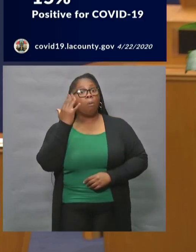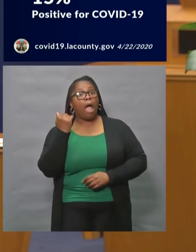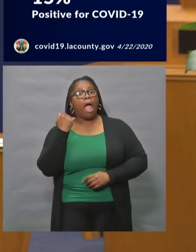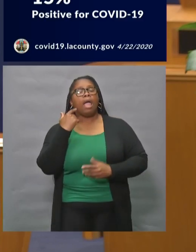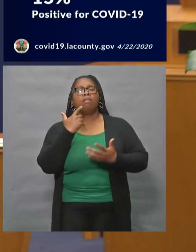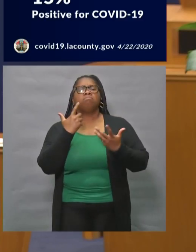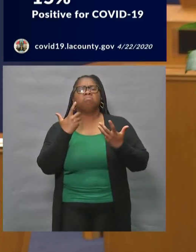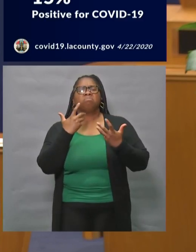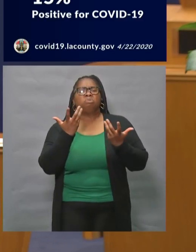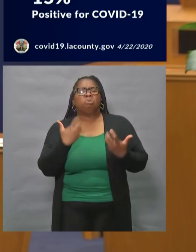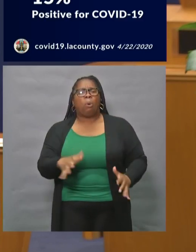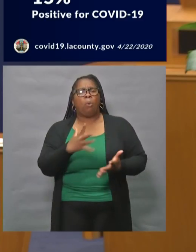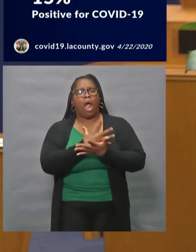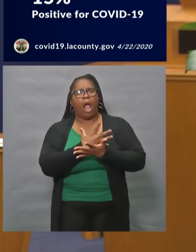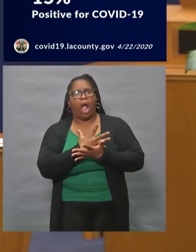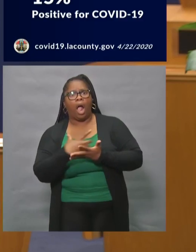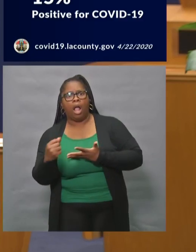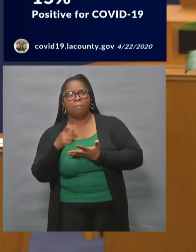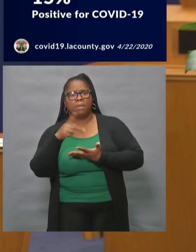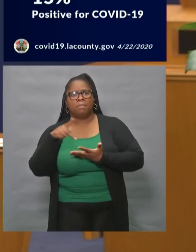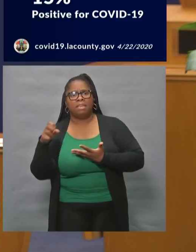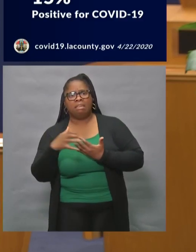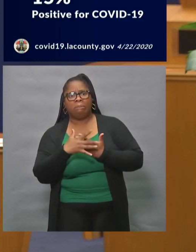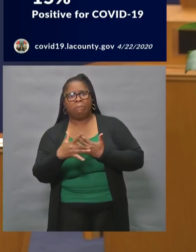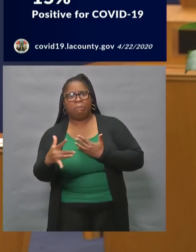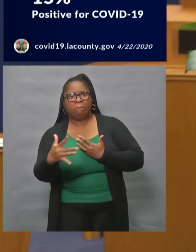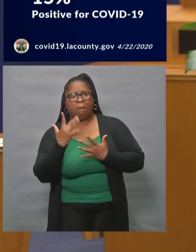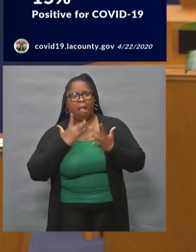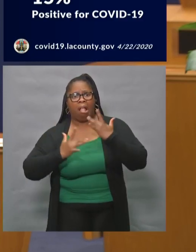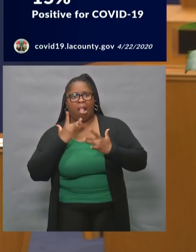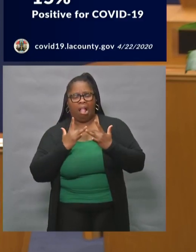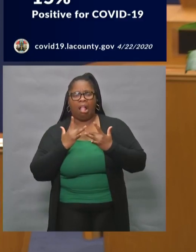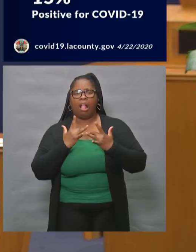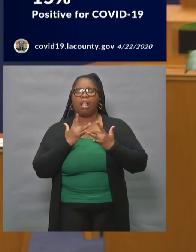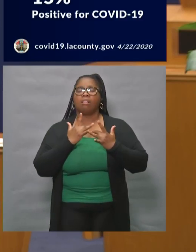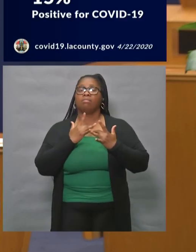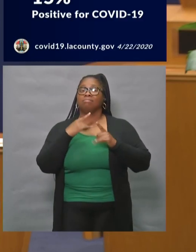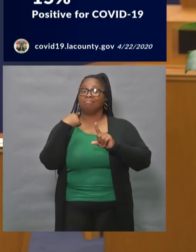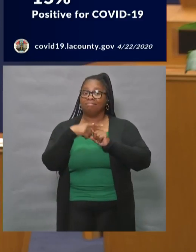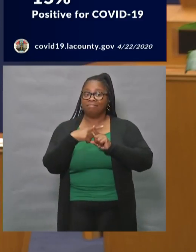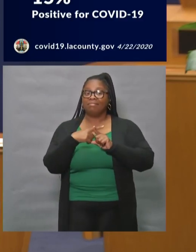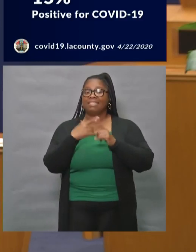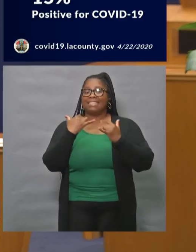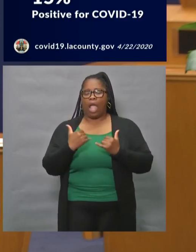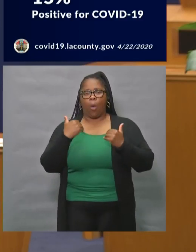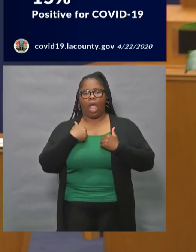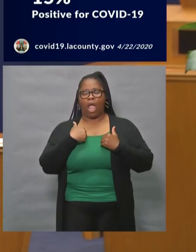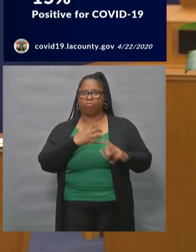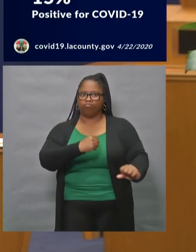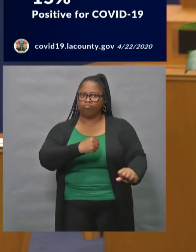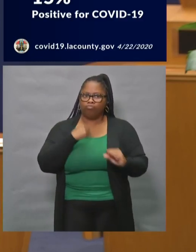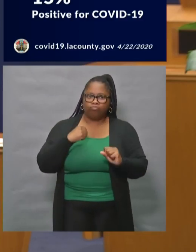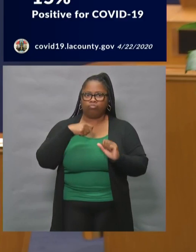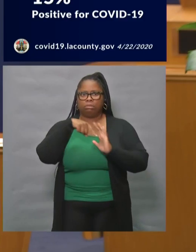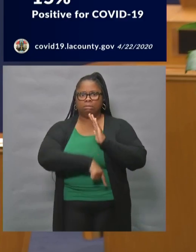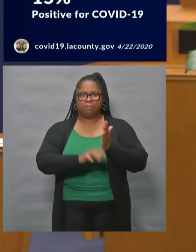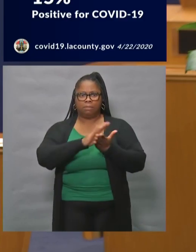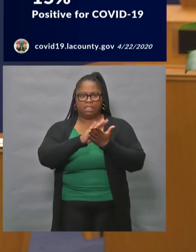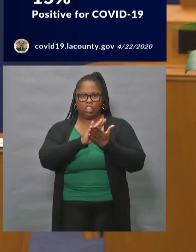of personal protection equipment in the months ahead. And I also want to note that there are now decontamination services